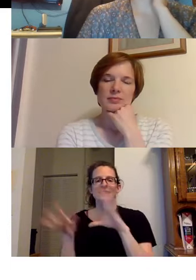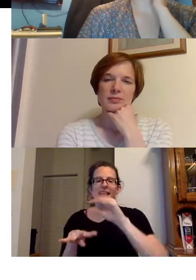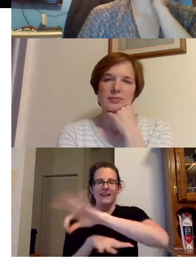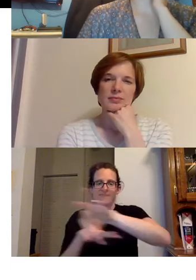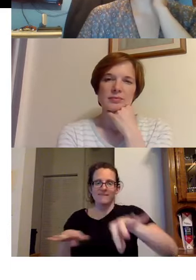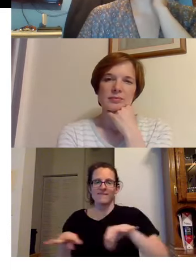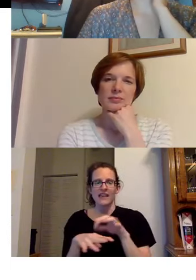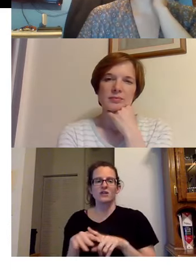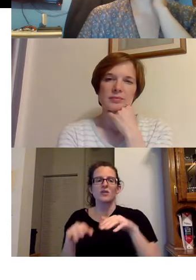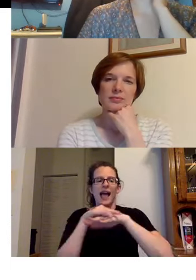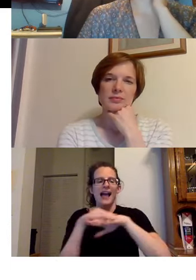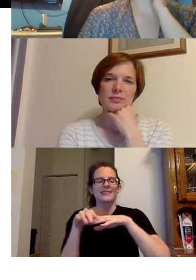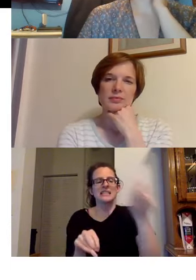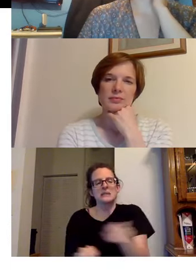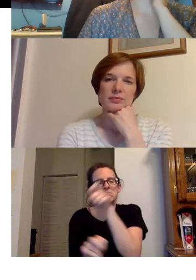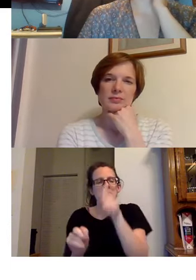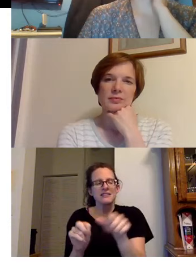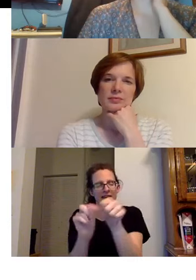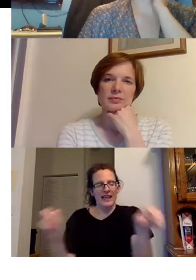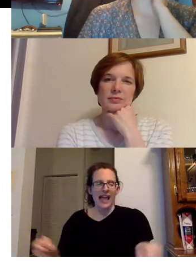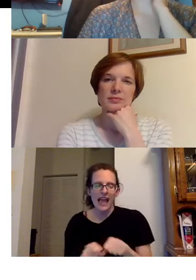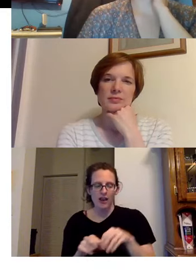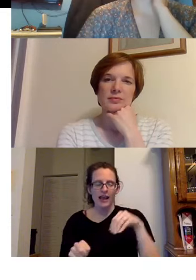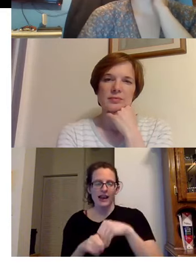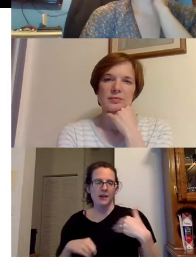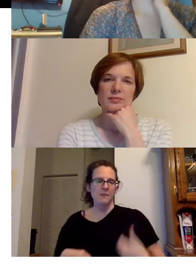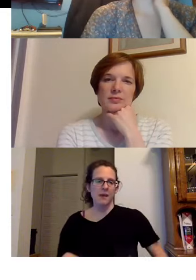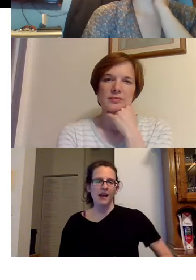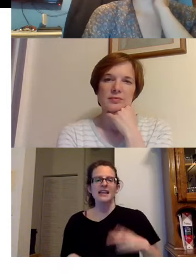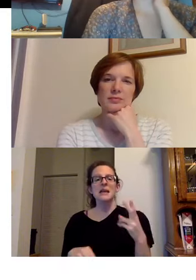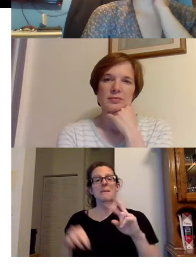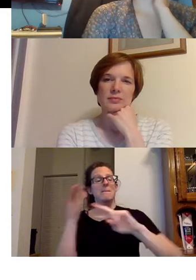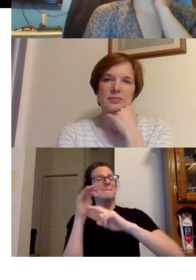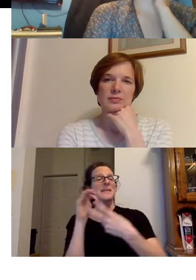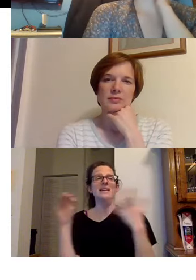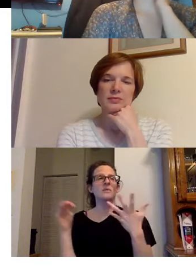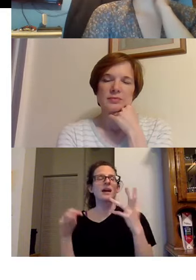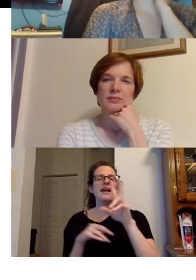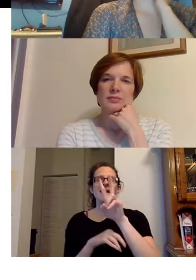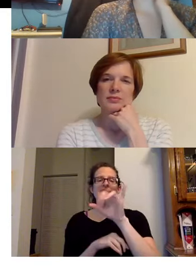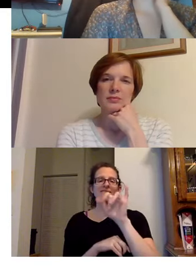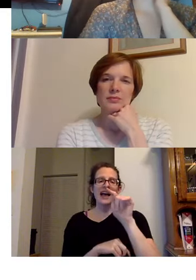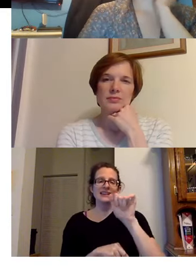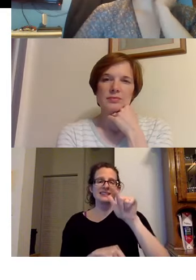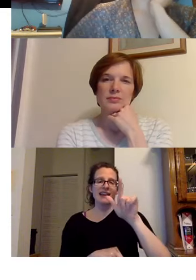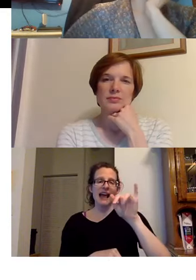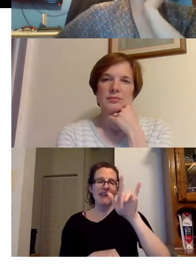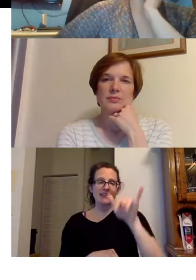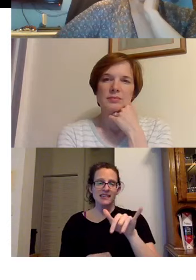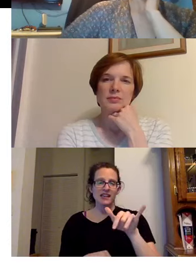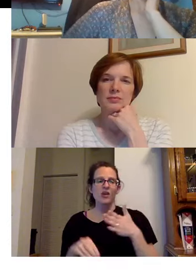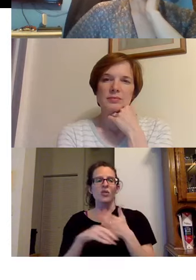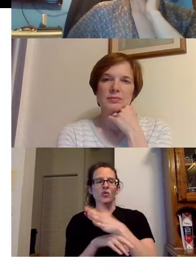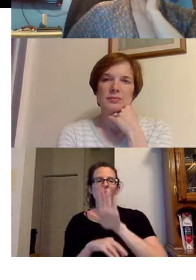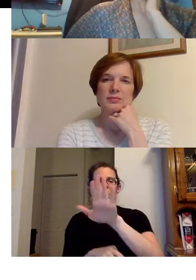body. Vitaflex means vitality through the reflexes. So it is similar to something called